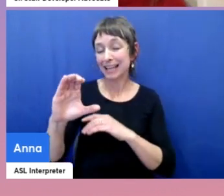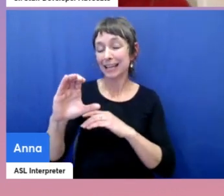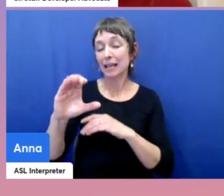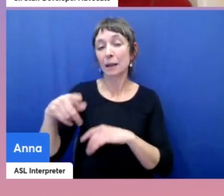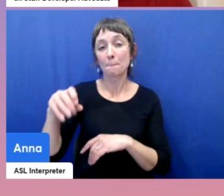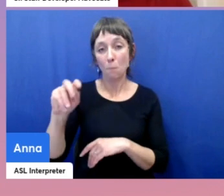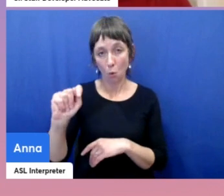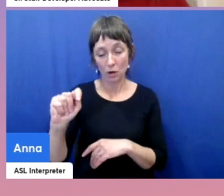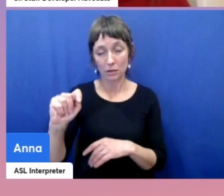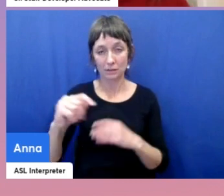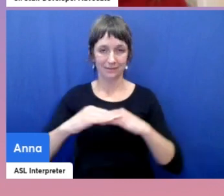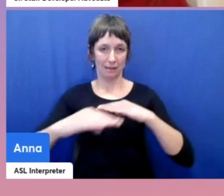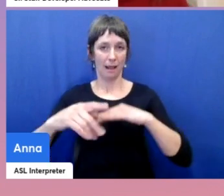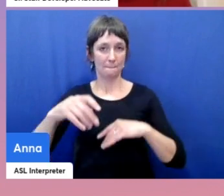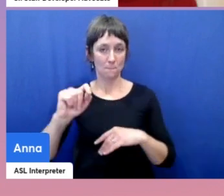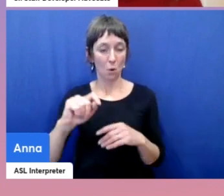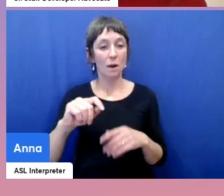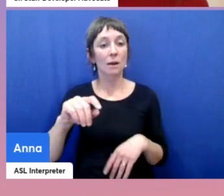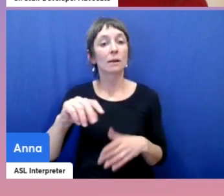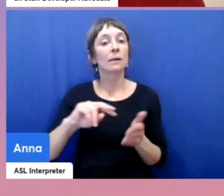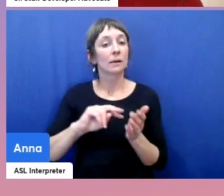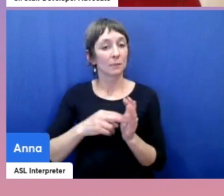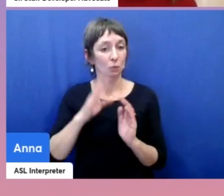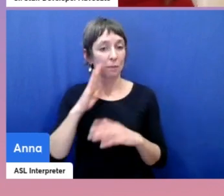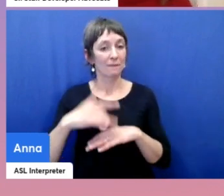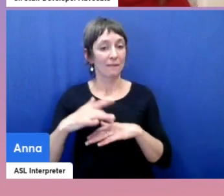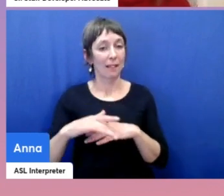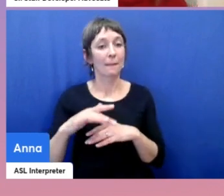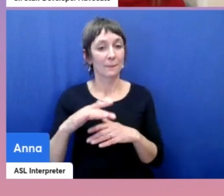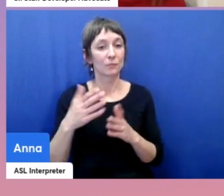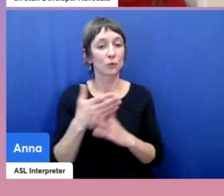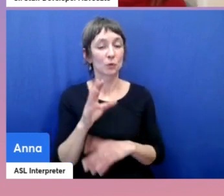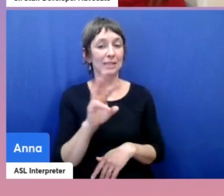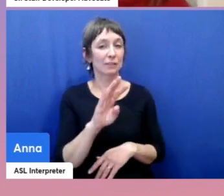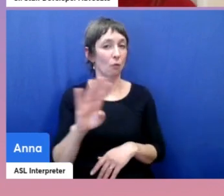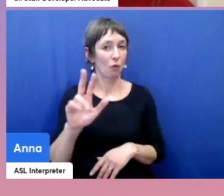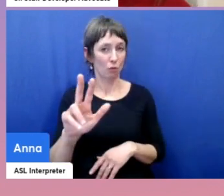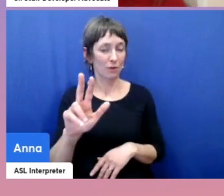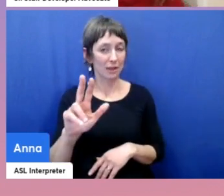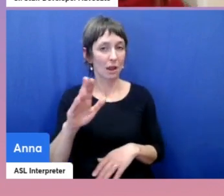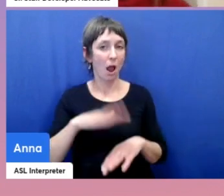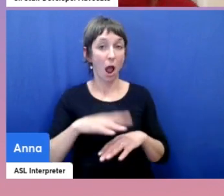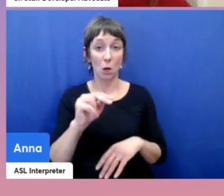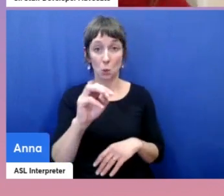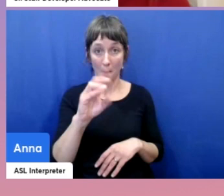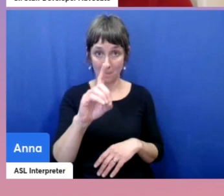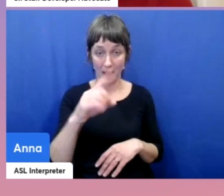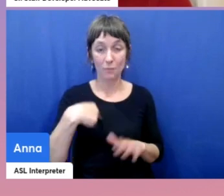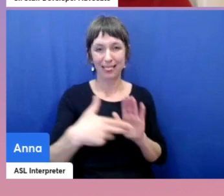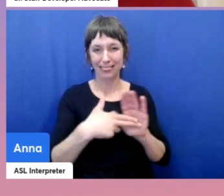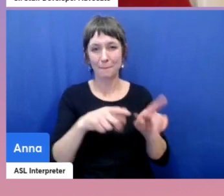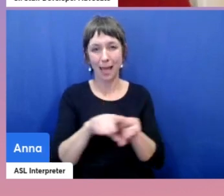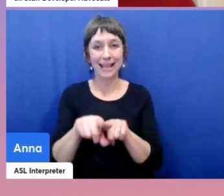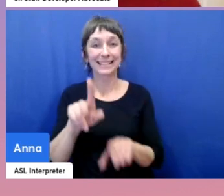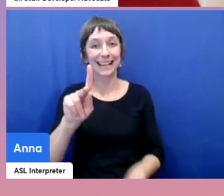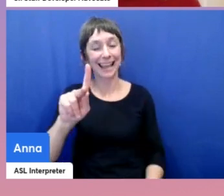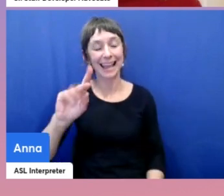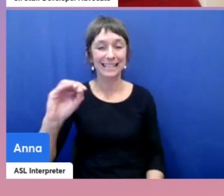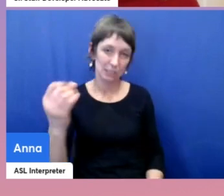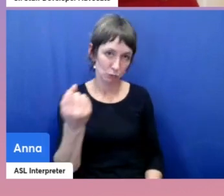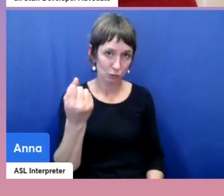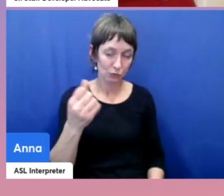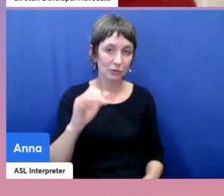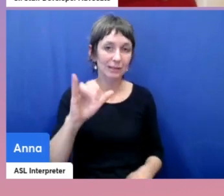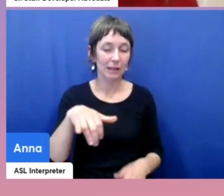available via port 6443 on Nomad. And this Nomad we label it K0's, which maps to